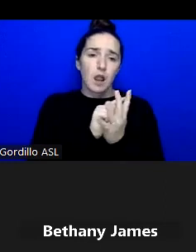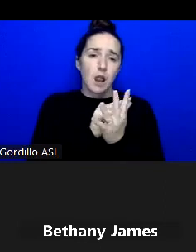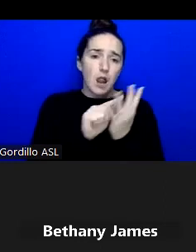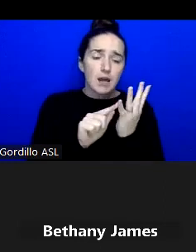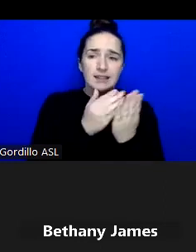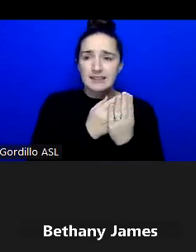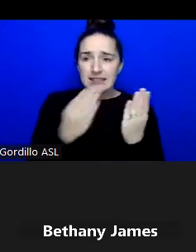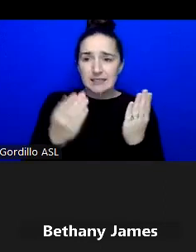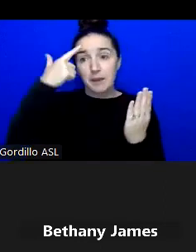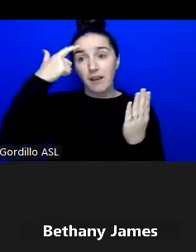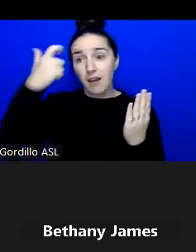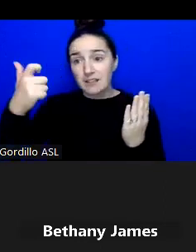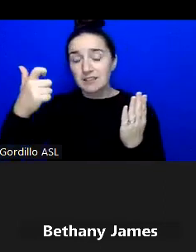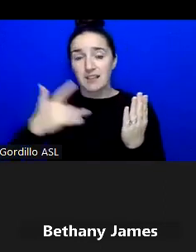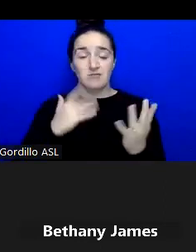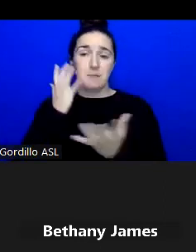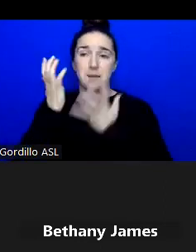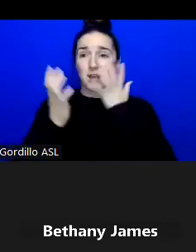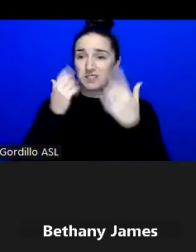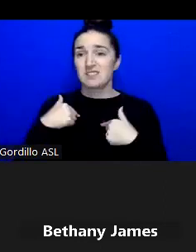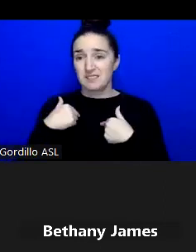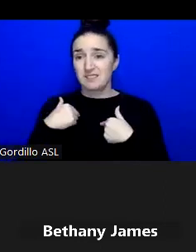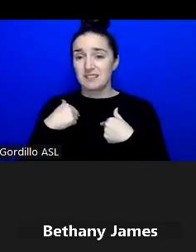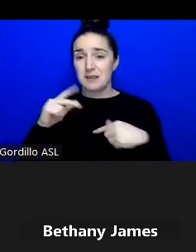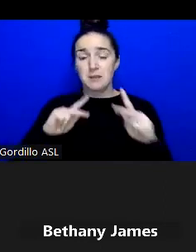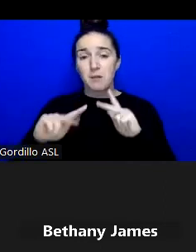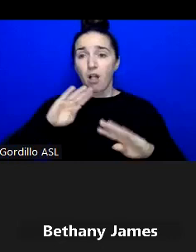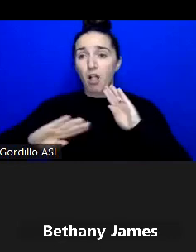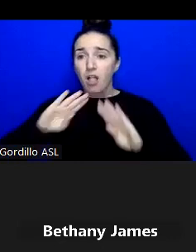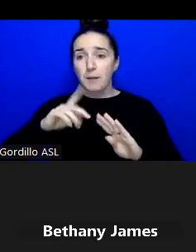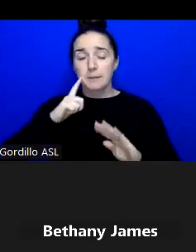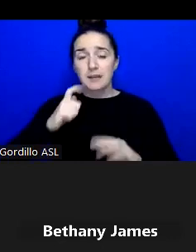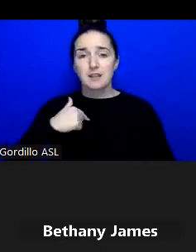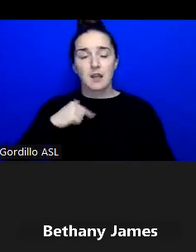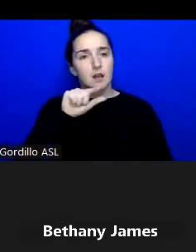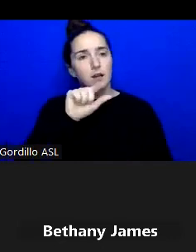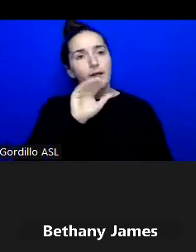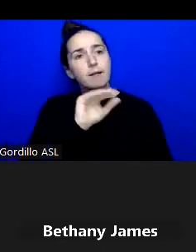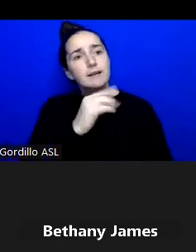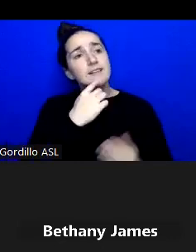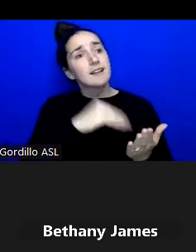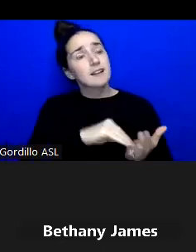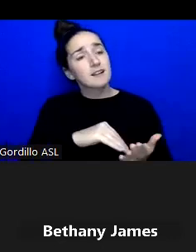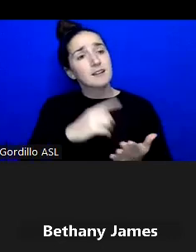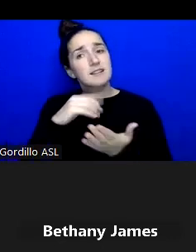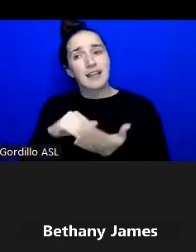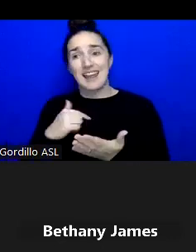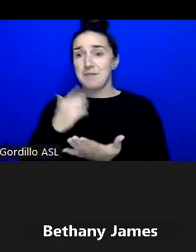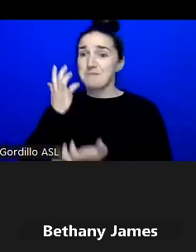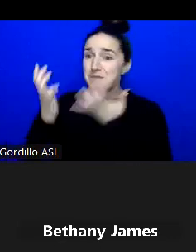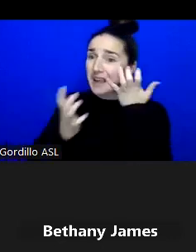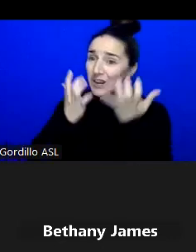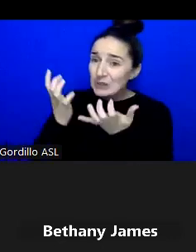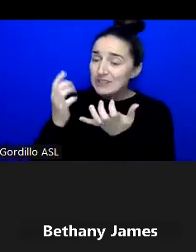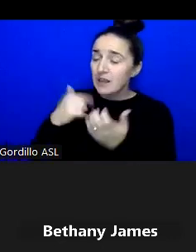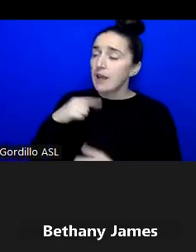because I am embarrassed and people are frustrated that I keep asking for repetition, and I'm embarrassed that I keep having to ask for